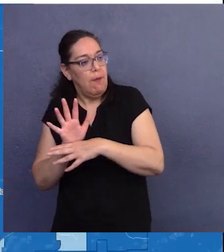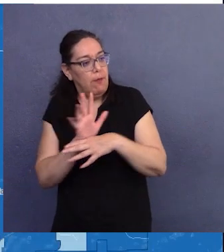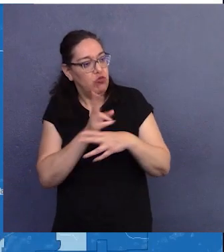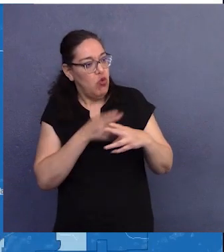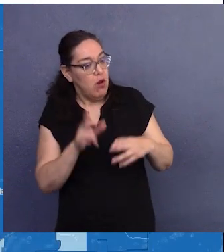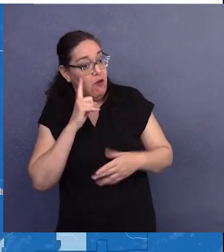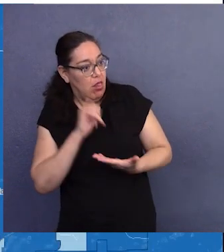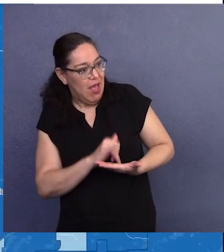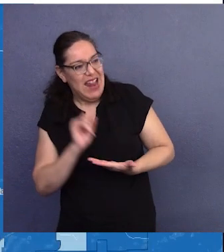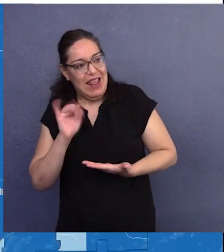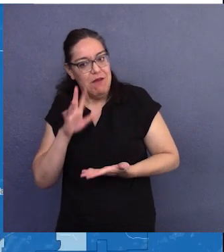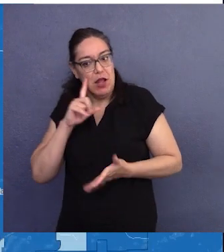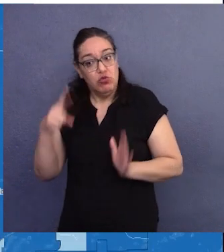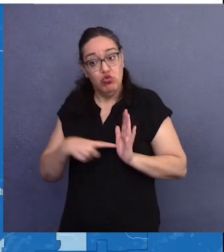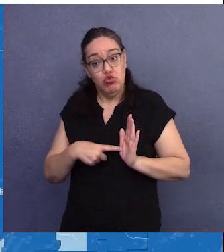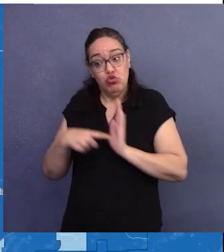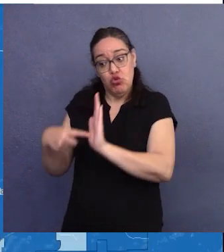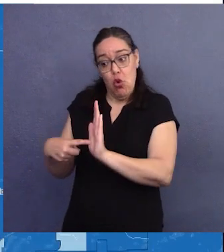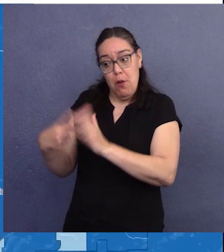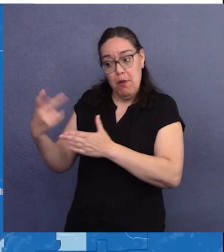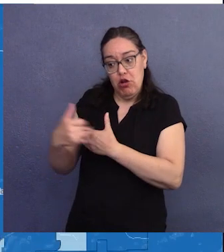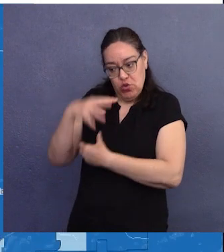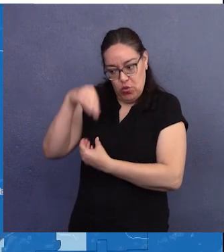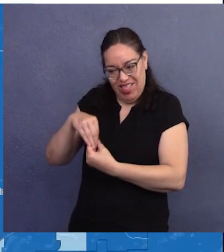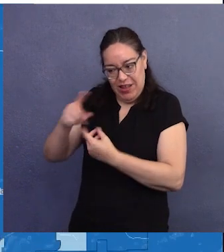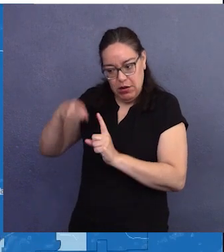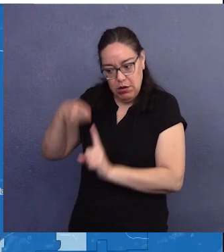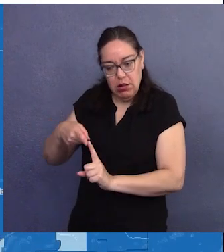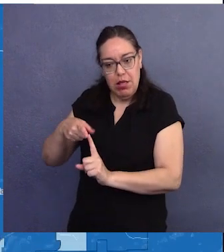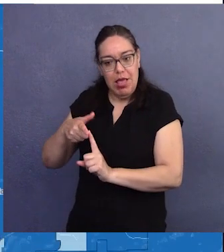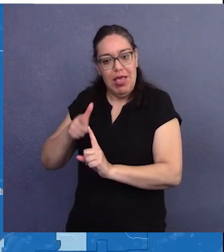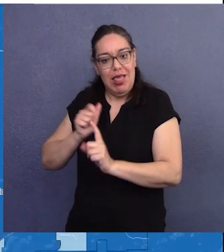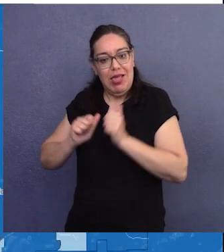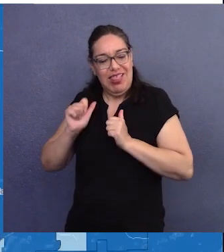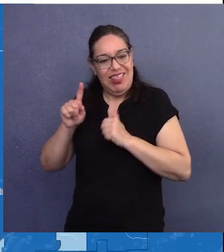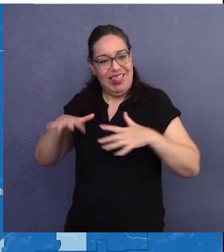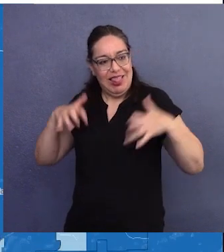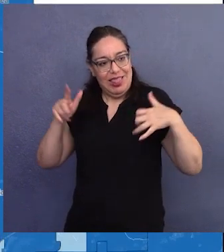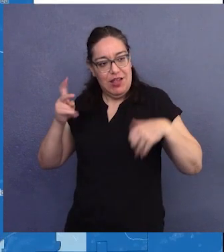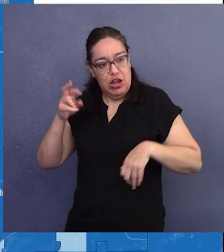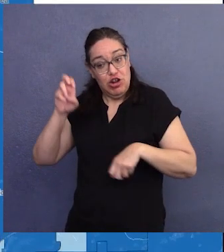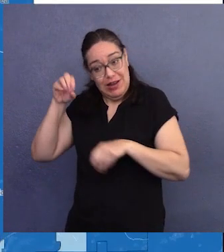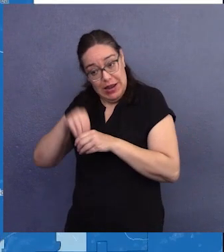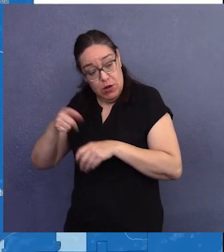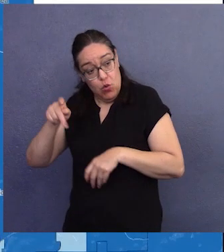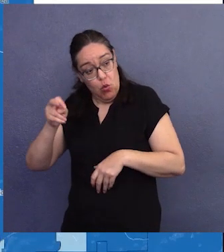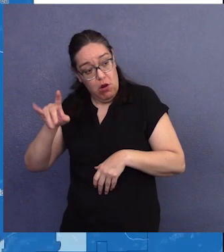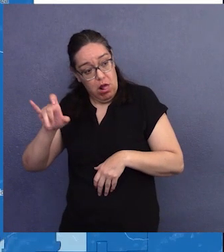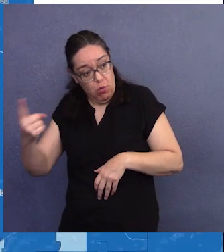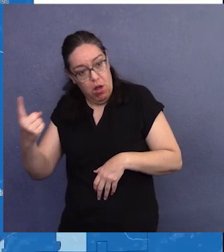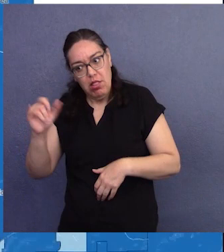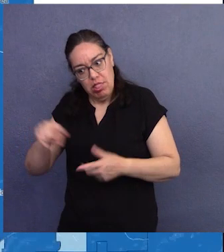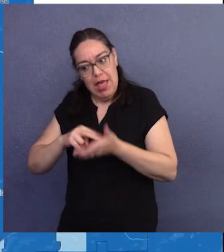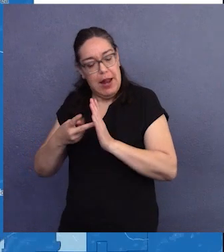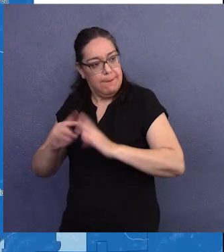like able to like show my projects within like a certain theater in quartile 1, then I'm meeting the requirements. So